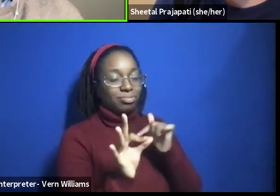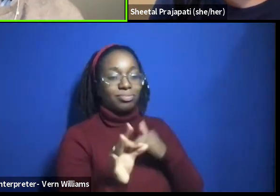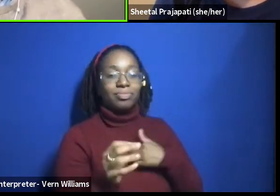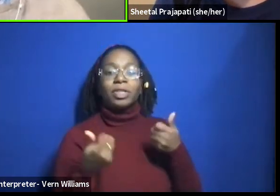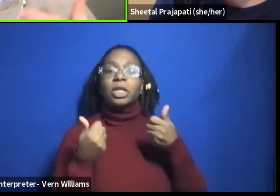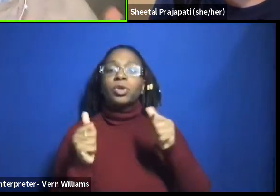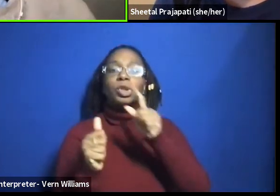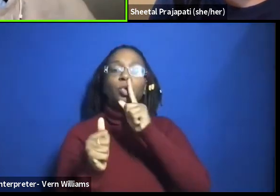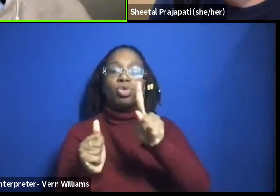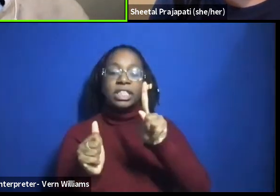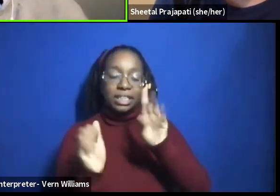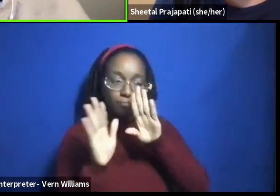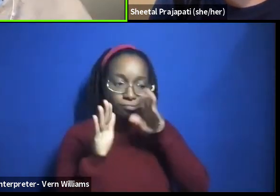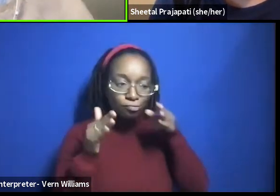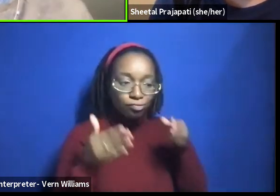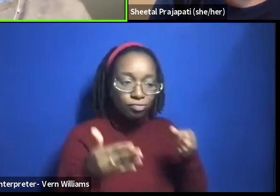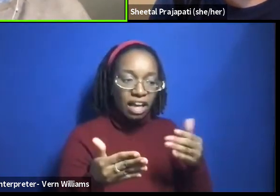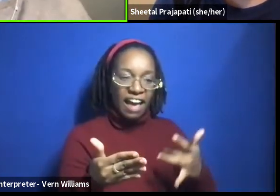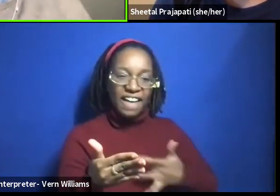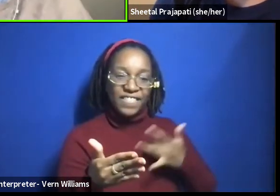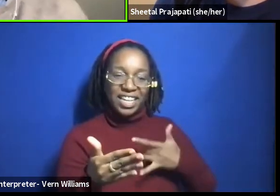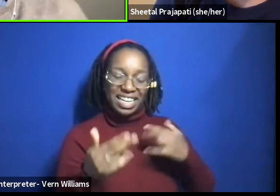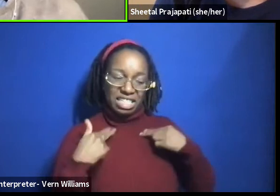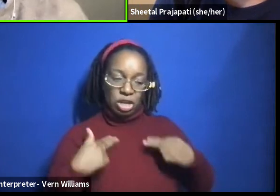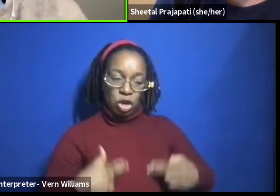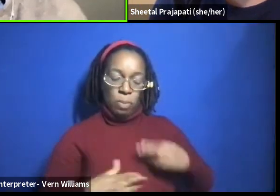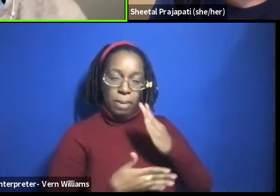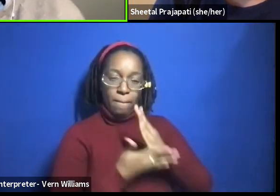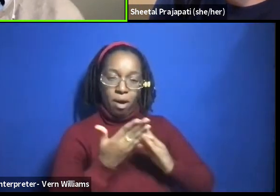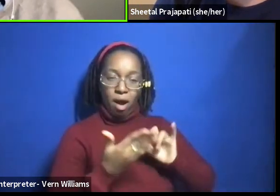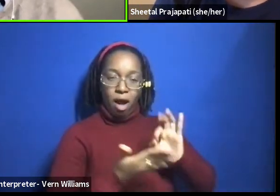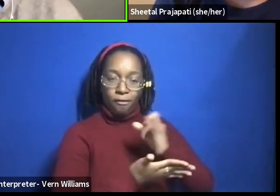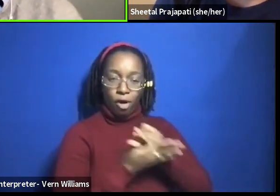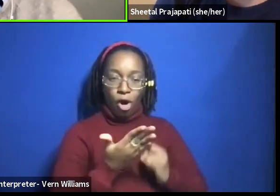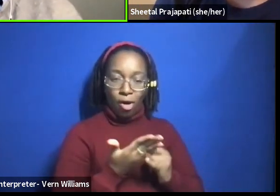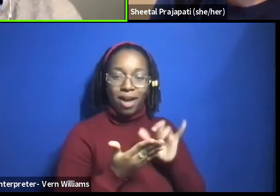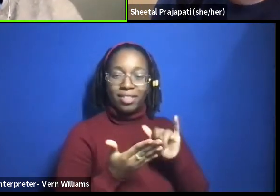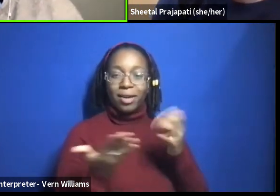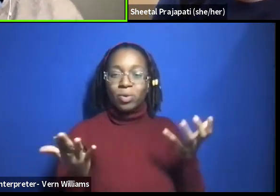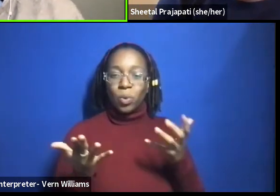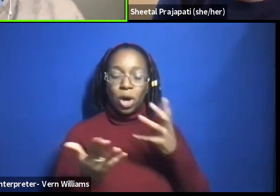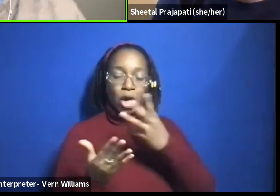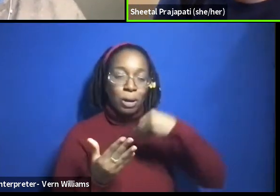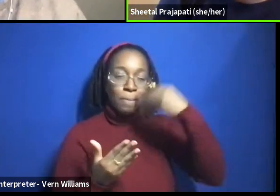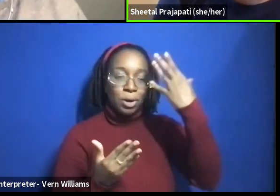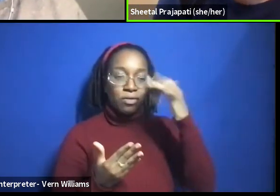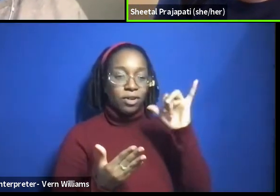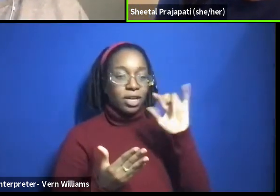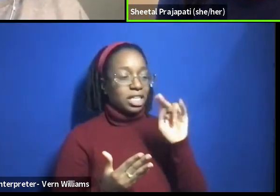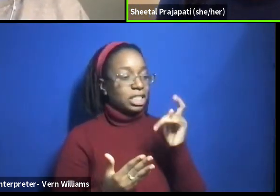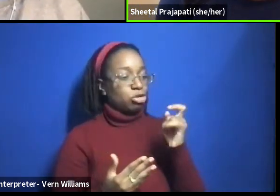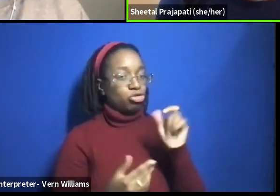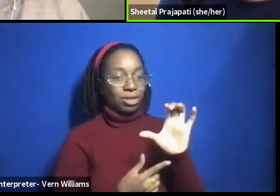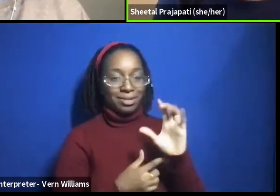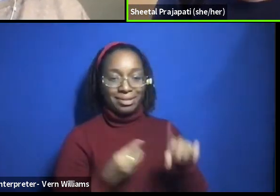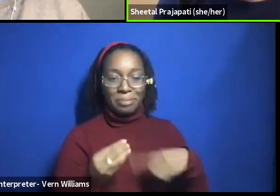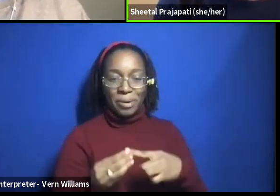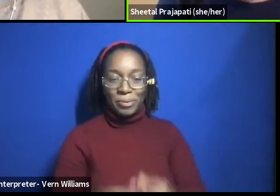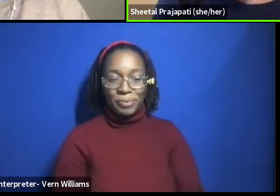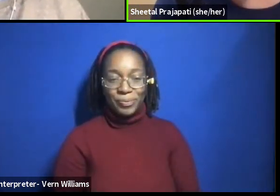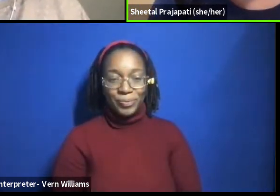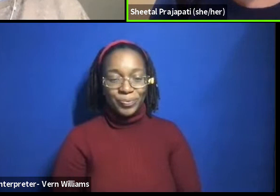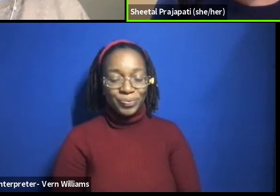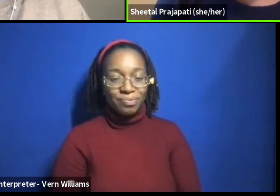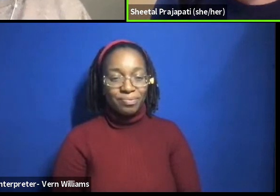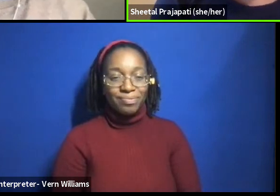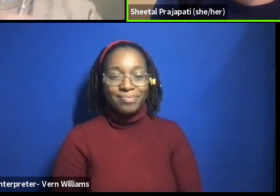think is a very human aspect of art making. And that's what Beautiful Eccentrics is about. Thank you. And the reason that I wanted